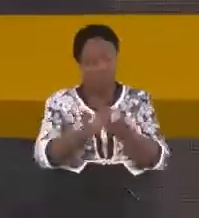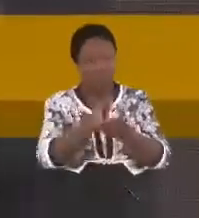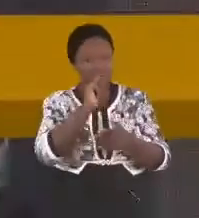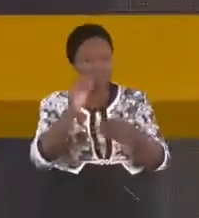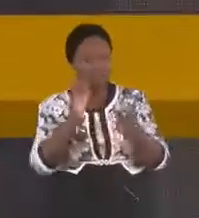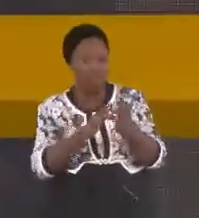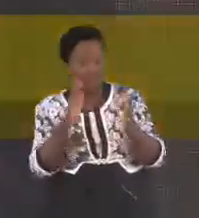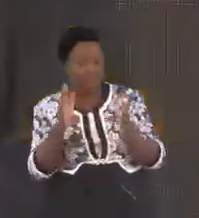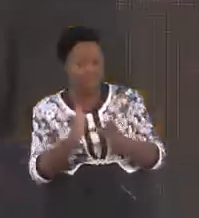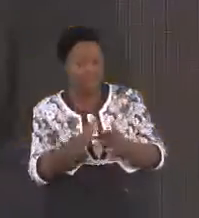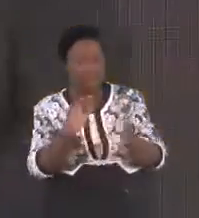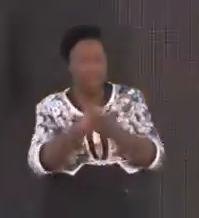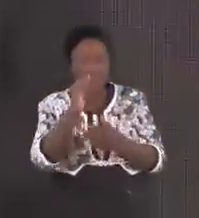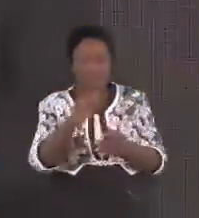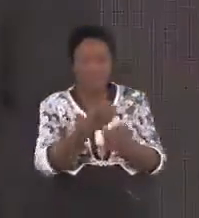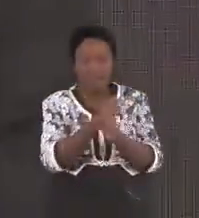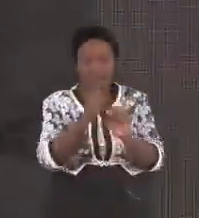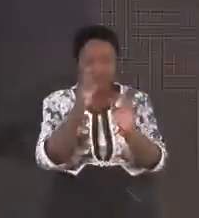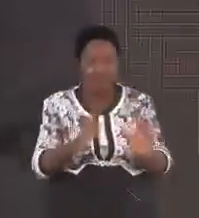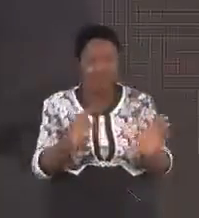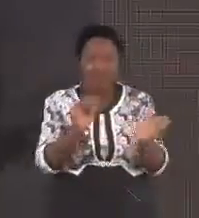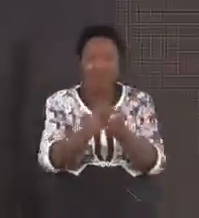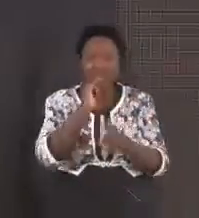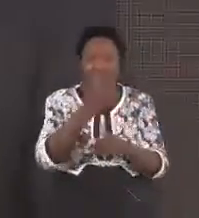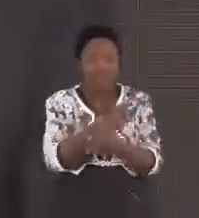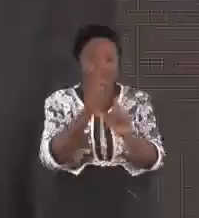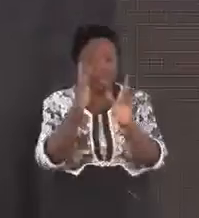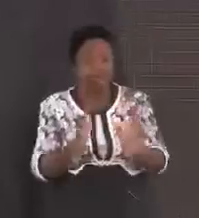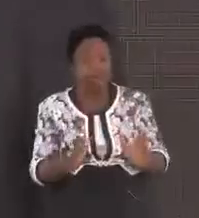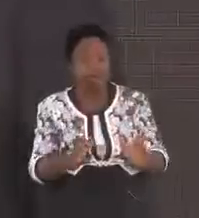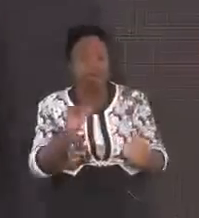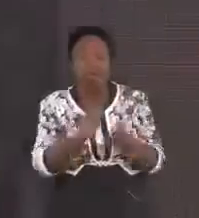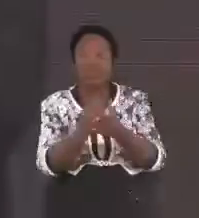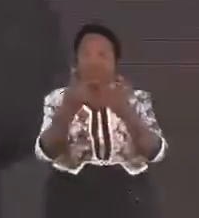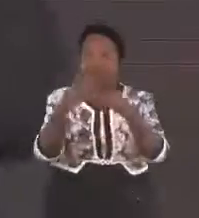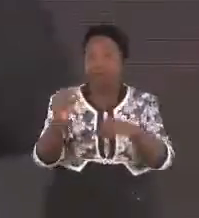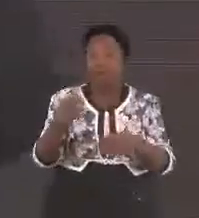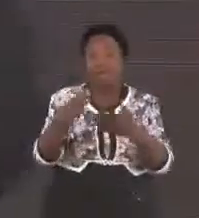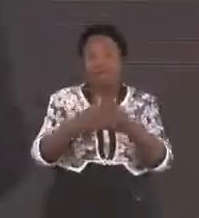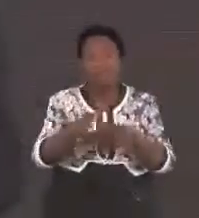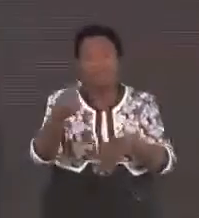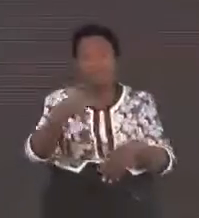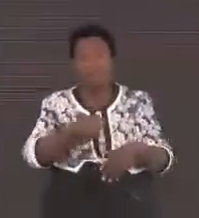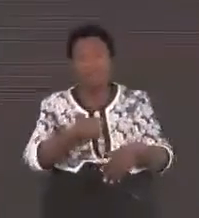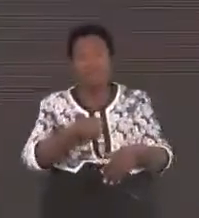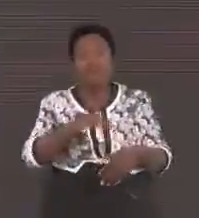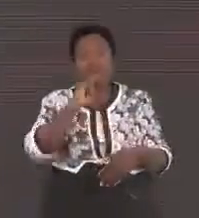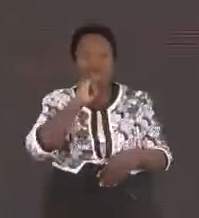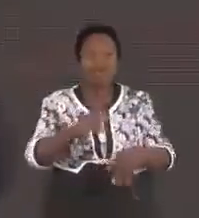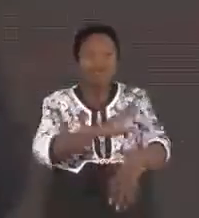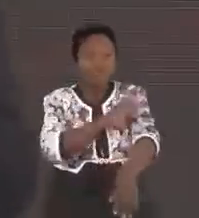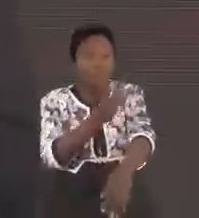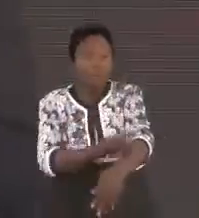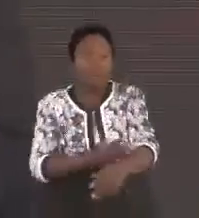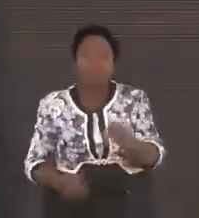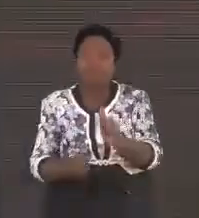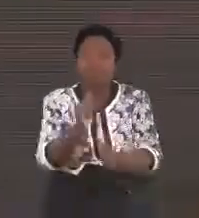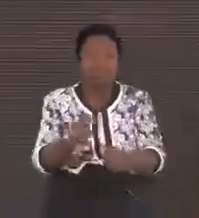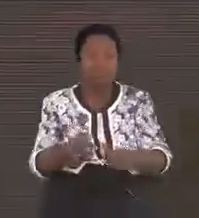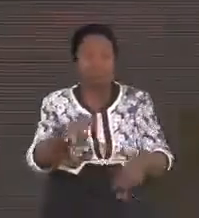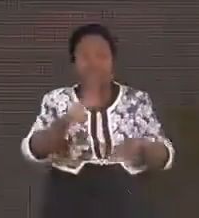doesn't save you that's the life brittle that comes after me is mightier than i whose